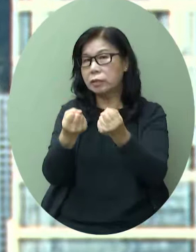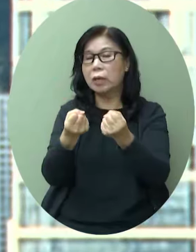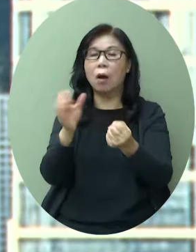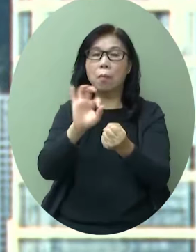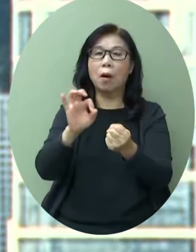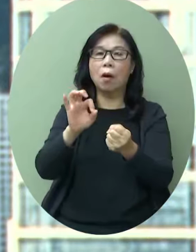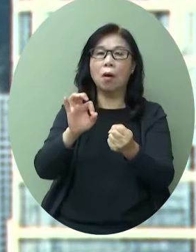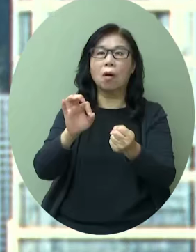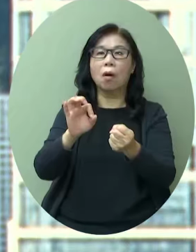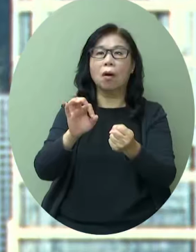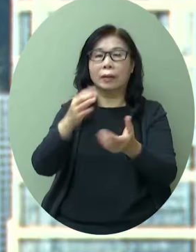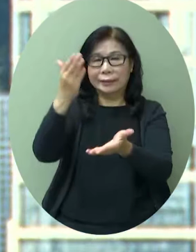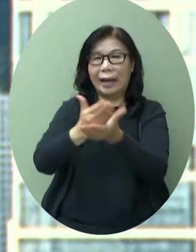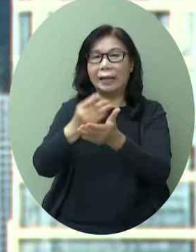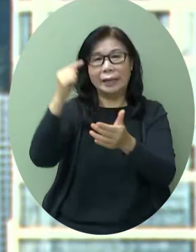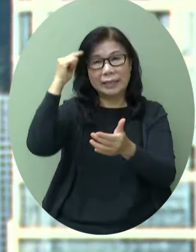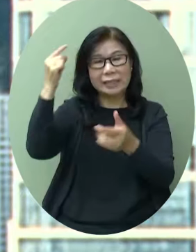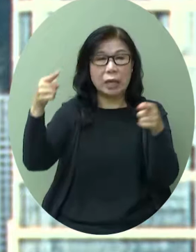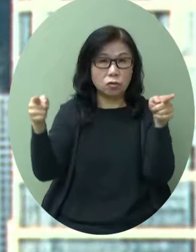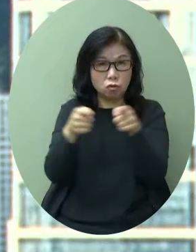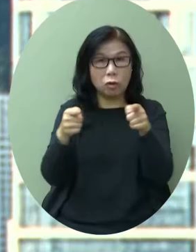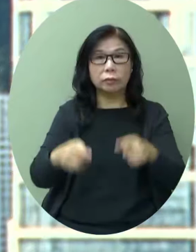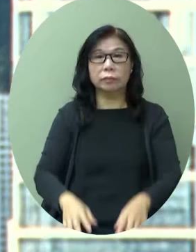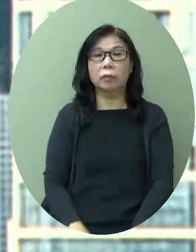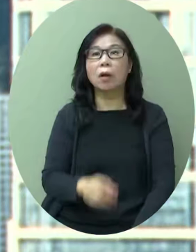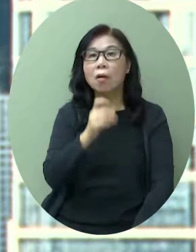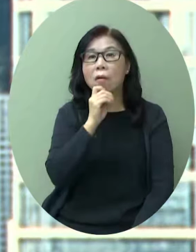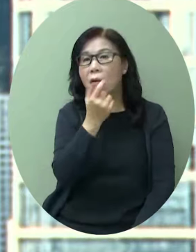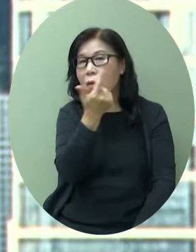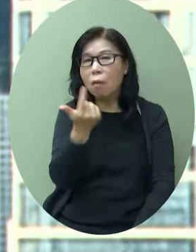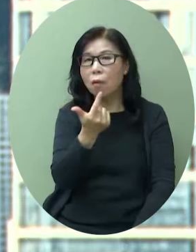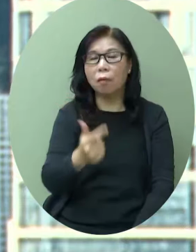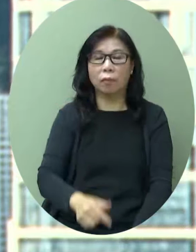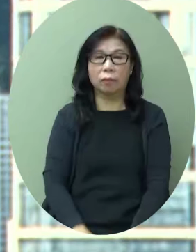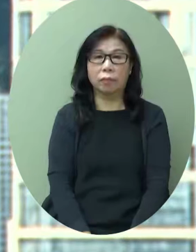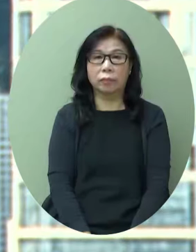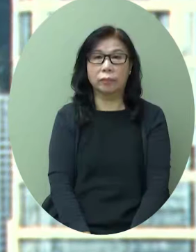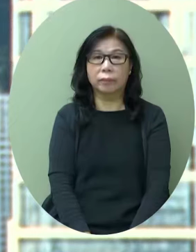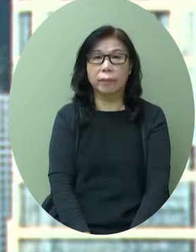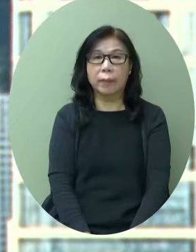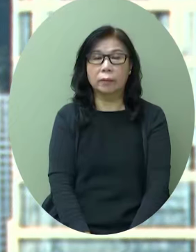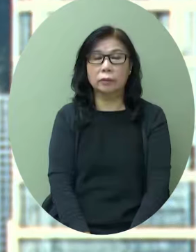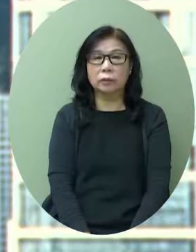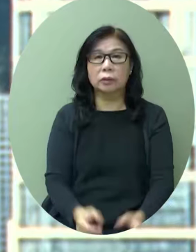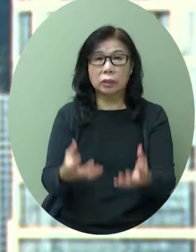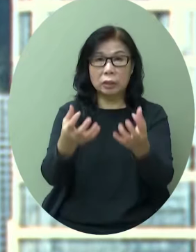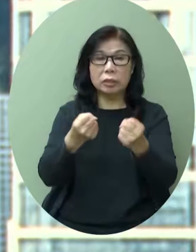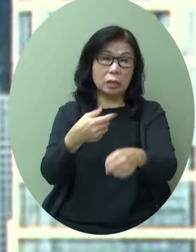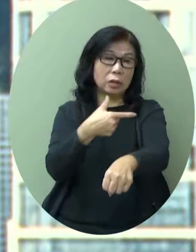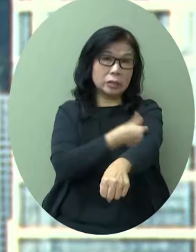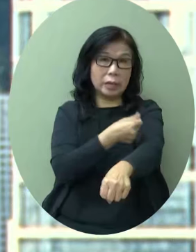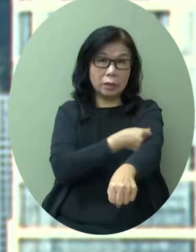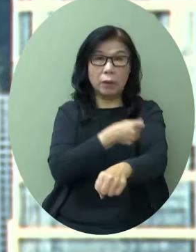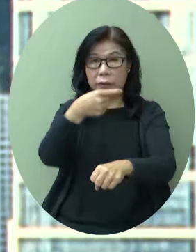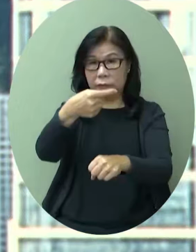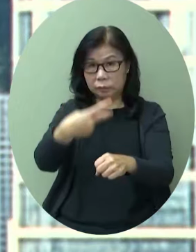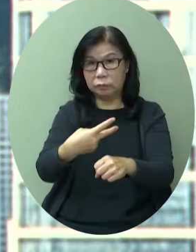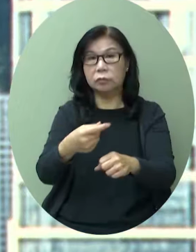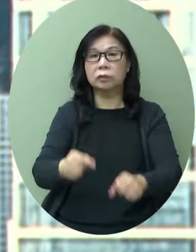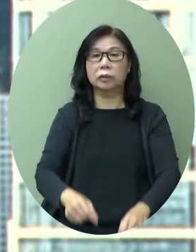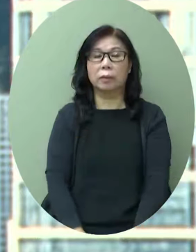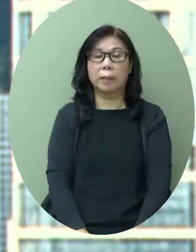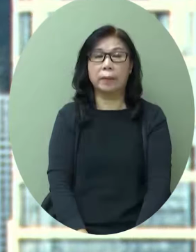breakthroughs. People who have been fully vaccinated but still being infected and confirmed positive while they